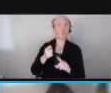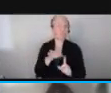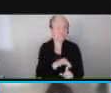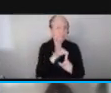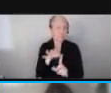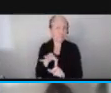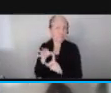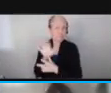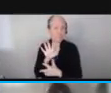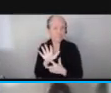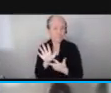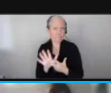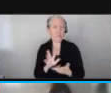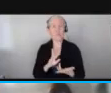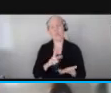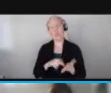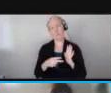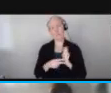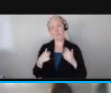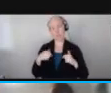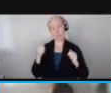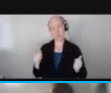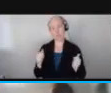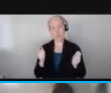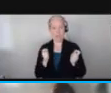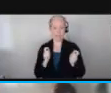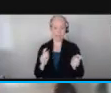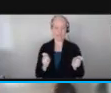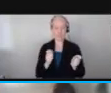risk mitigations appropriately going forward.